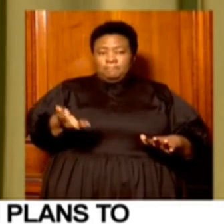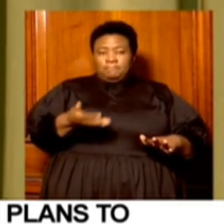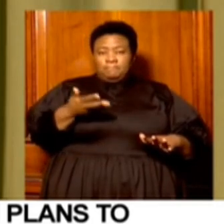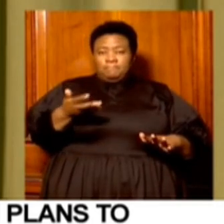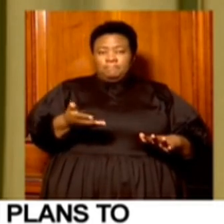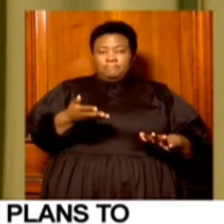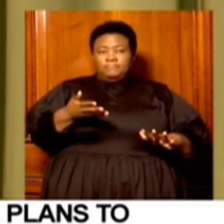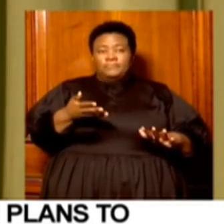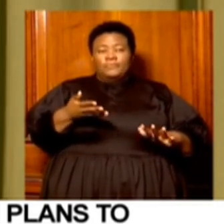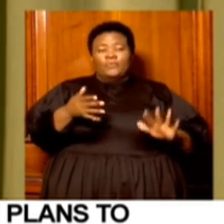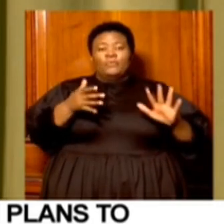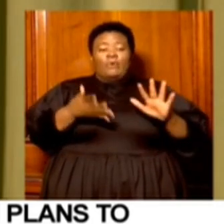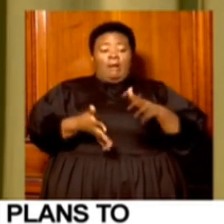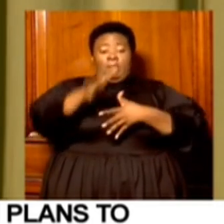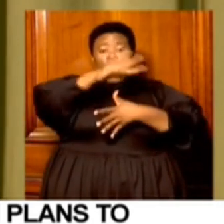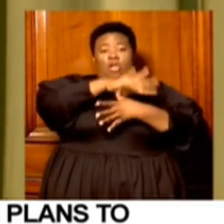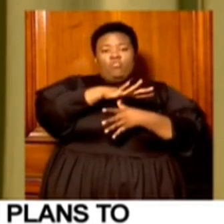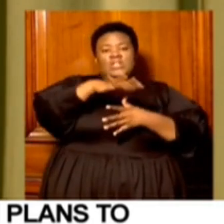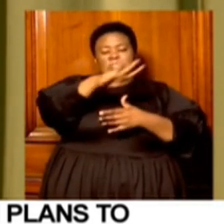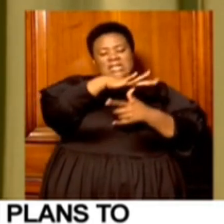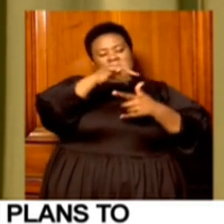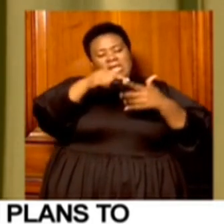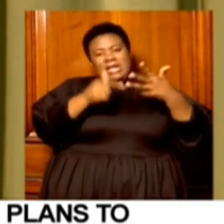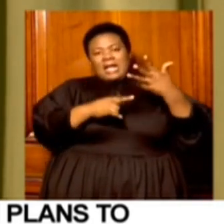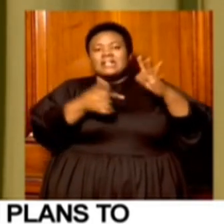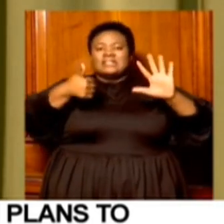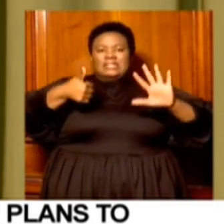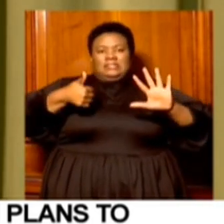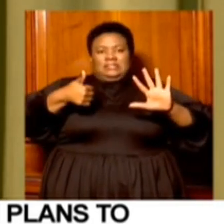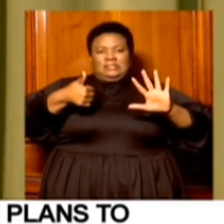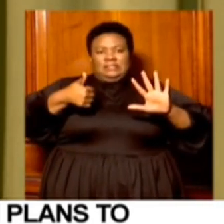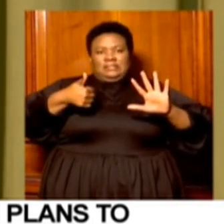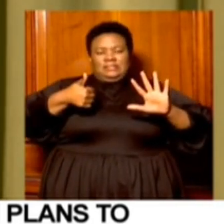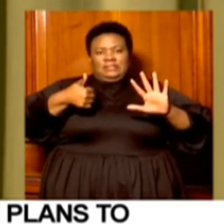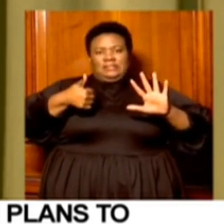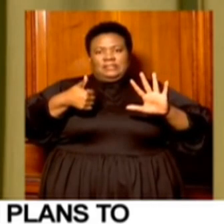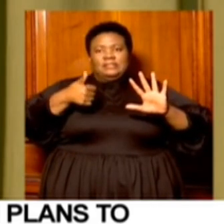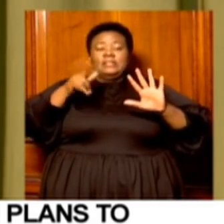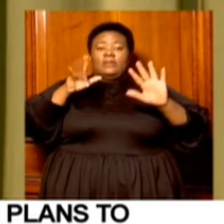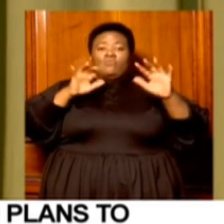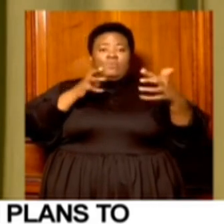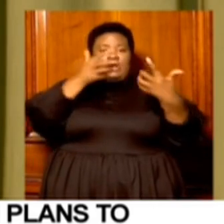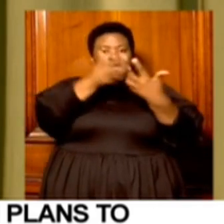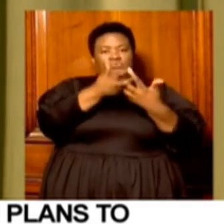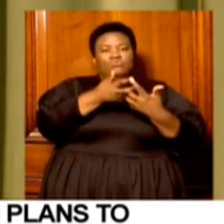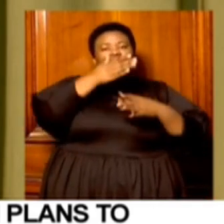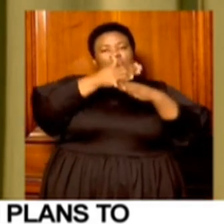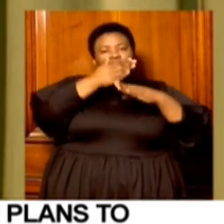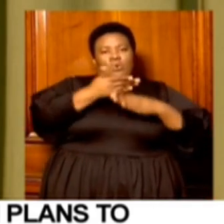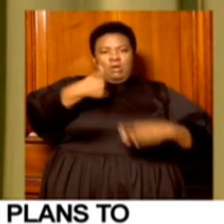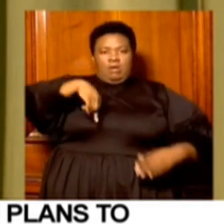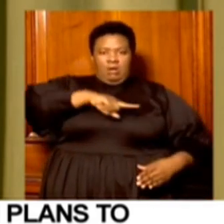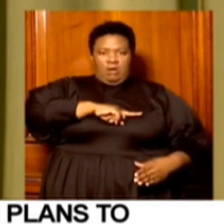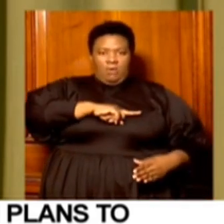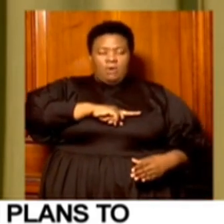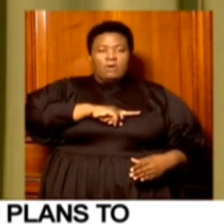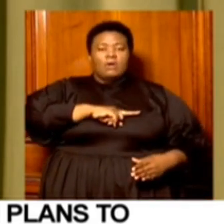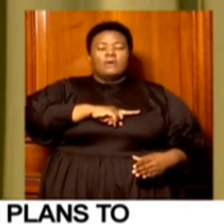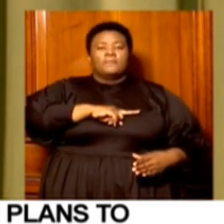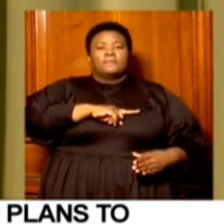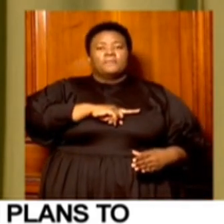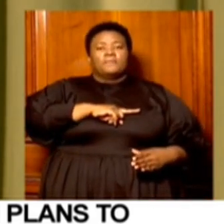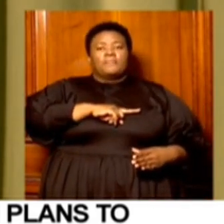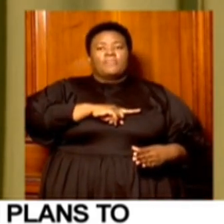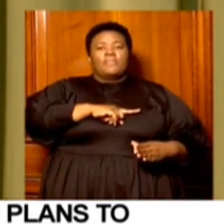6 priority areas in relation to our work, and we placed that